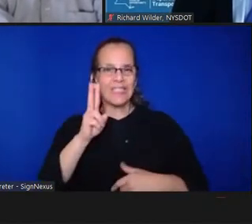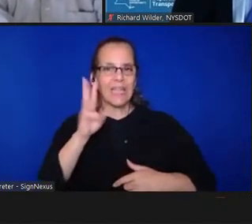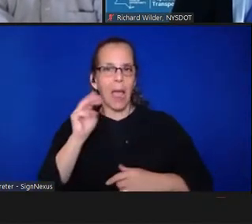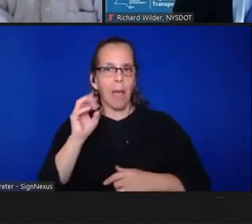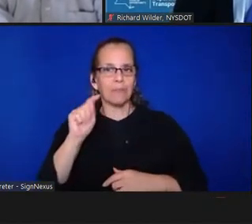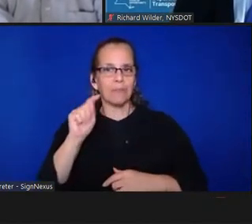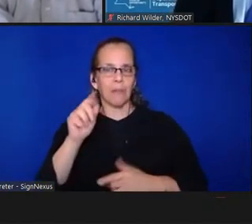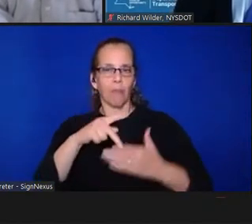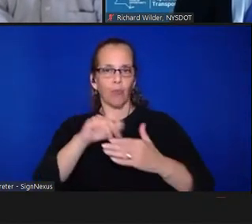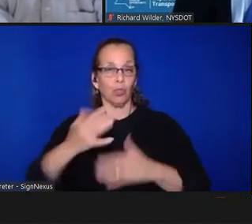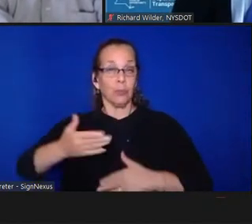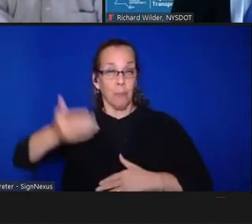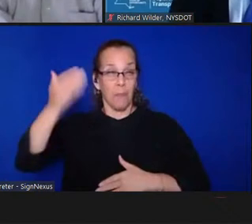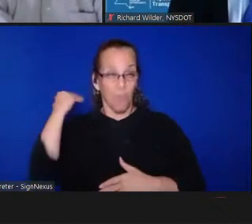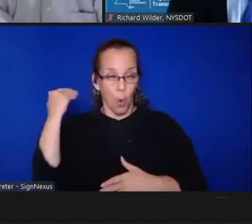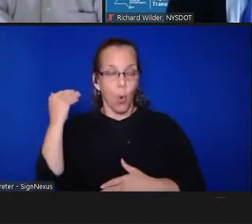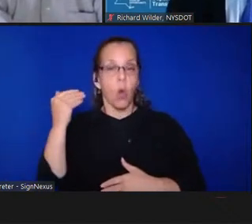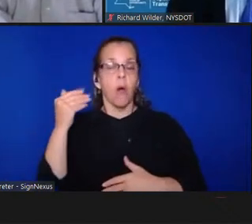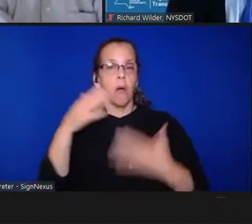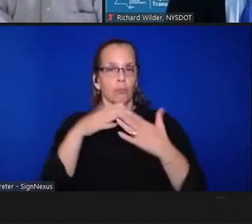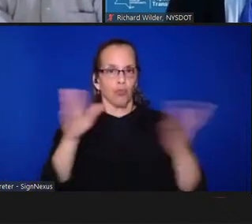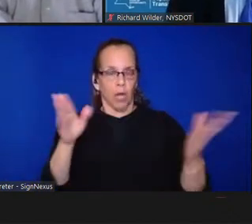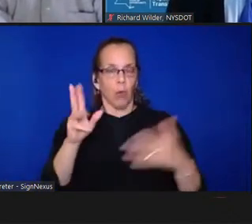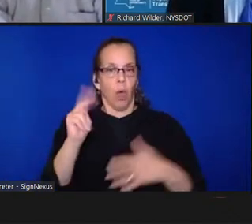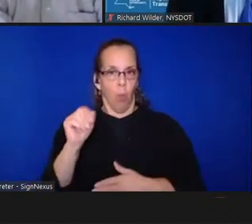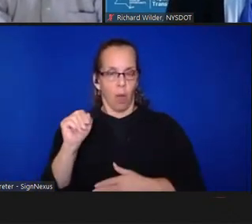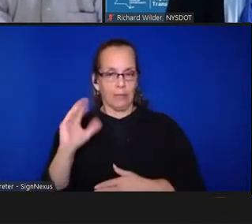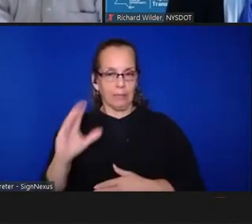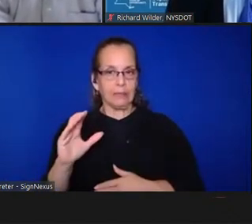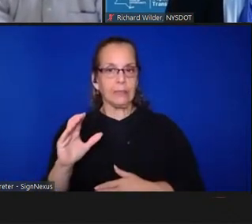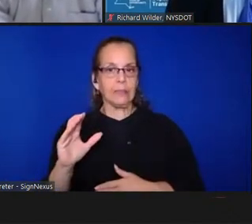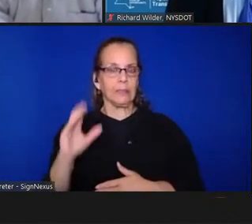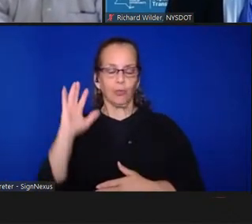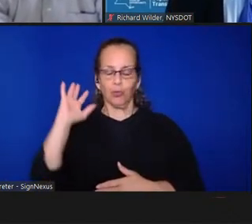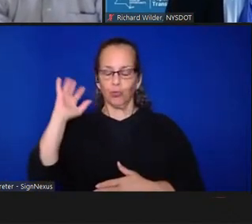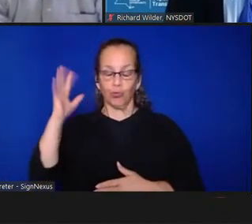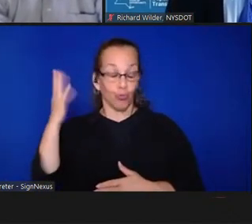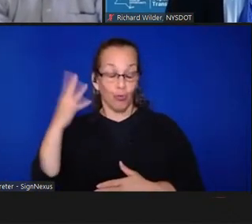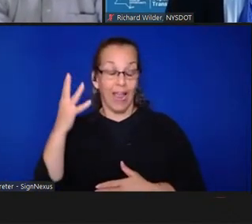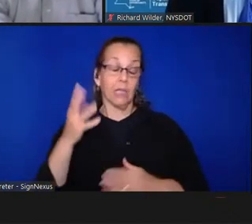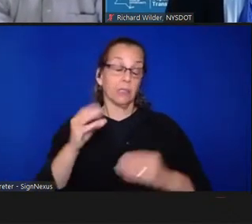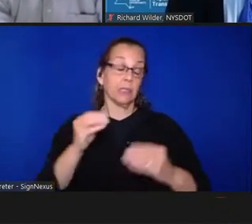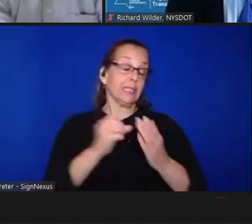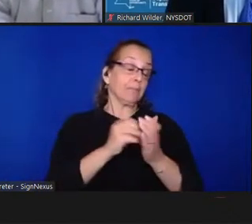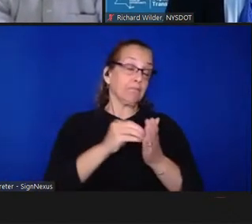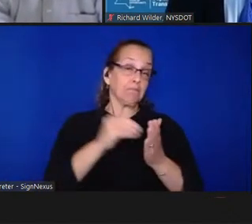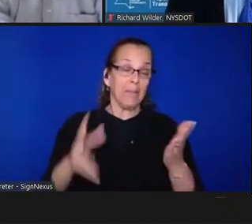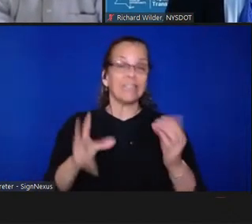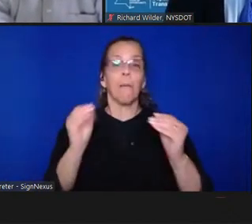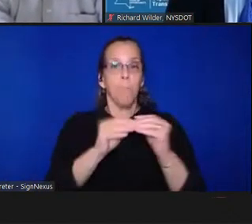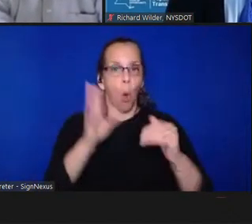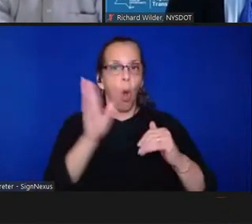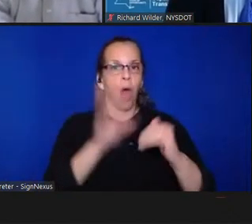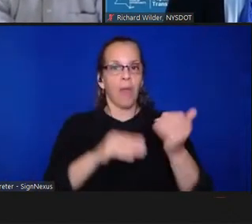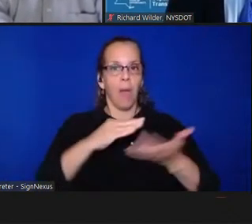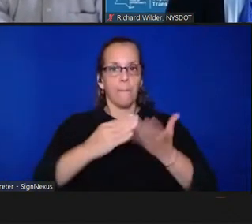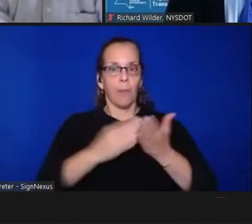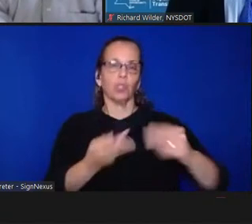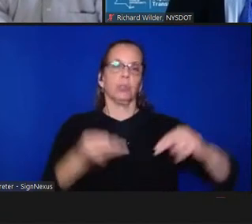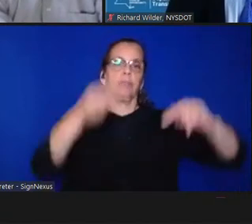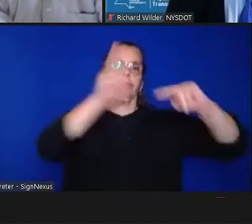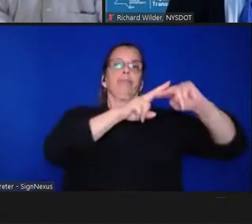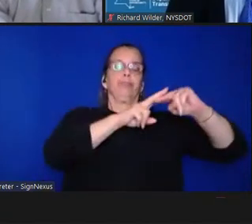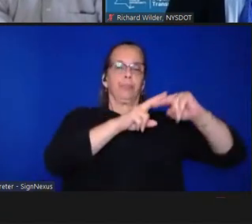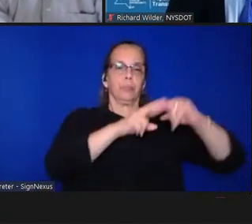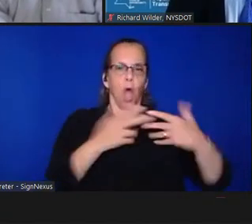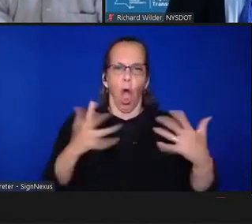and general infrastructure projects in New York City you go insanely over budget and completion time New York city and state taxpayers already pay